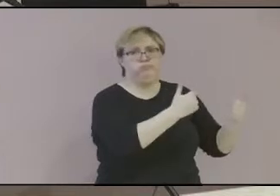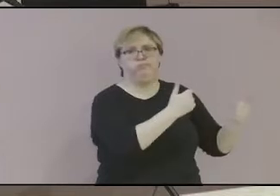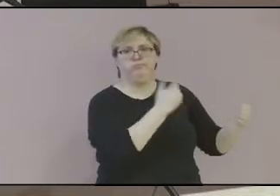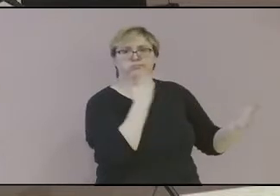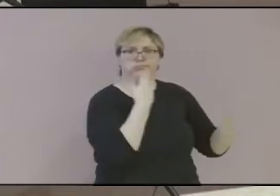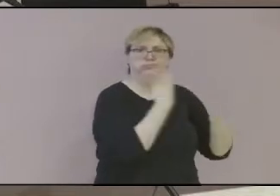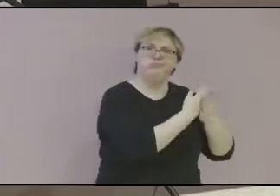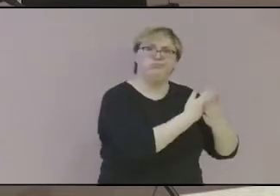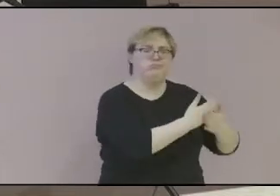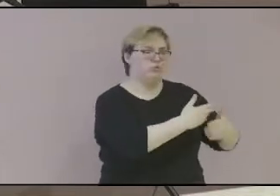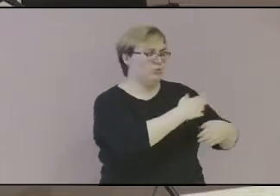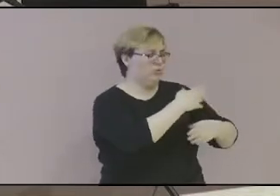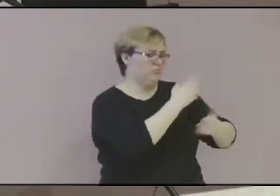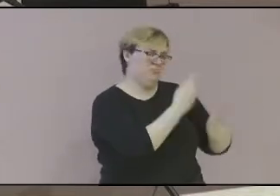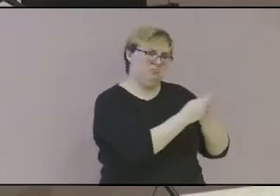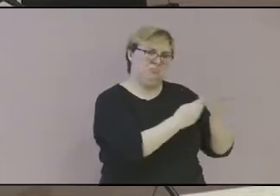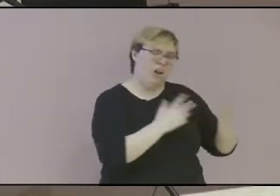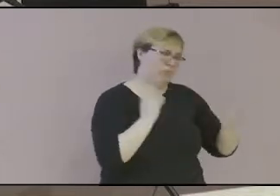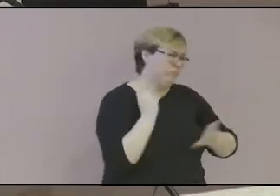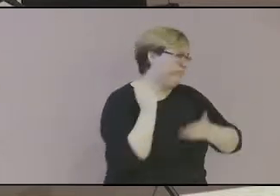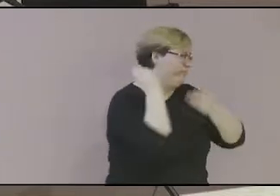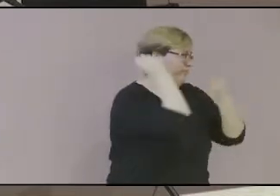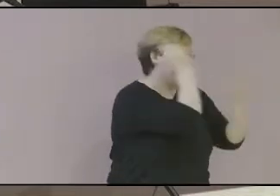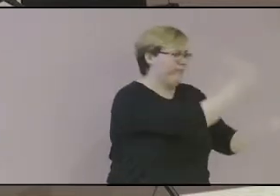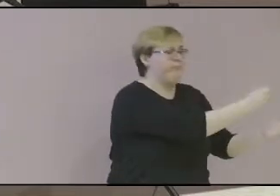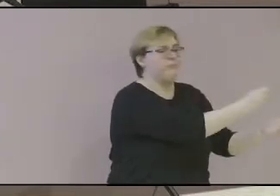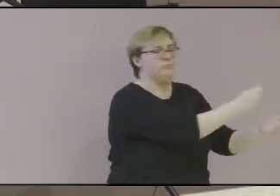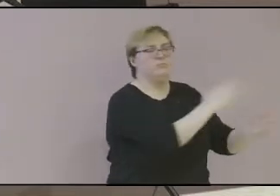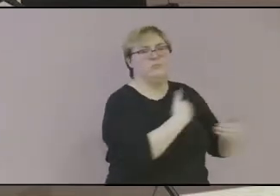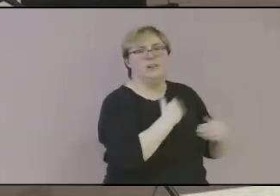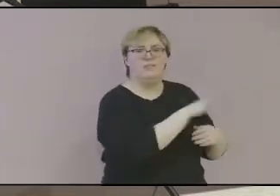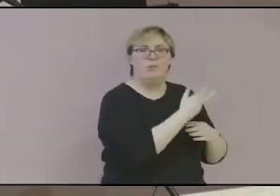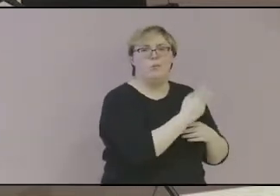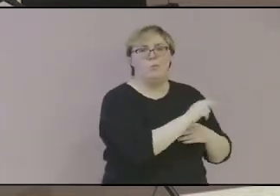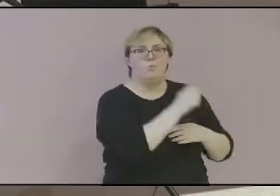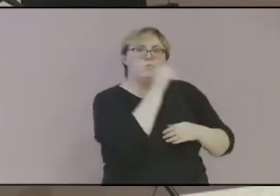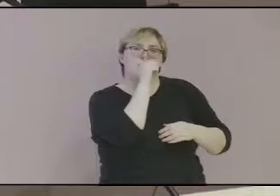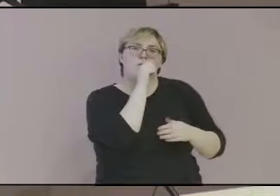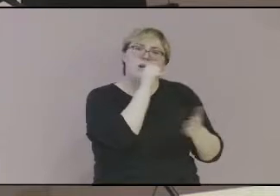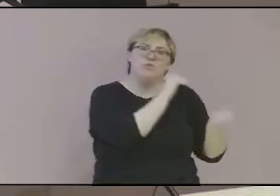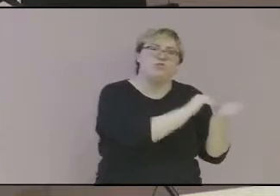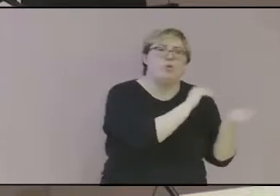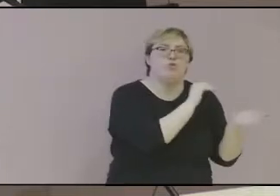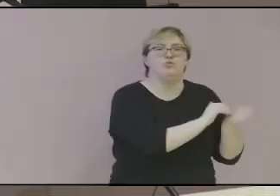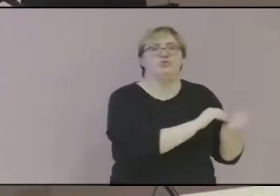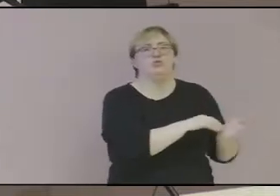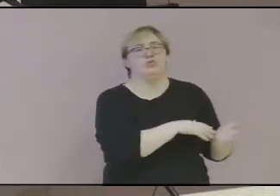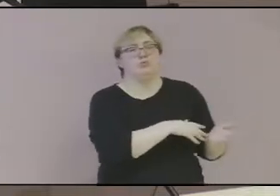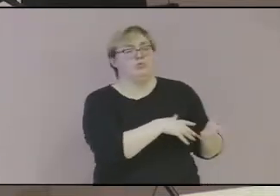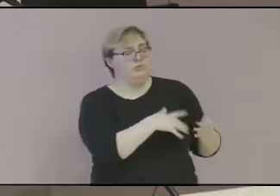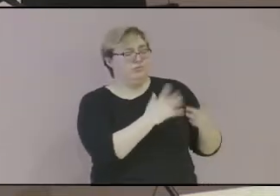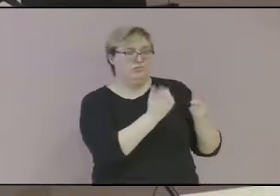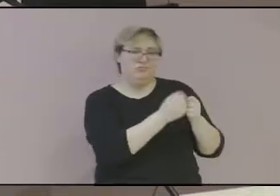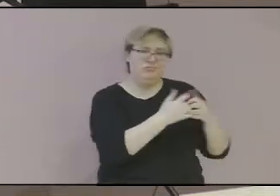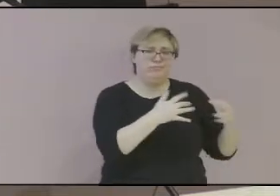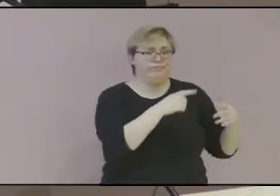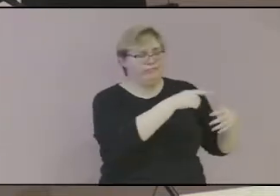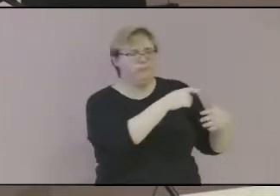doctors and buying ventilators and buying labor to, stockpiling labor and ventilators for